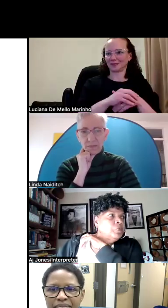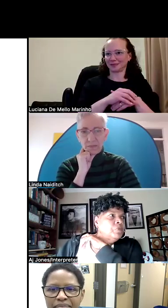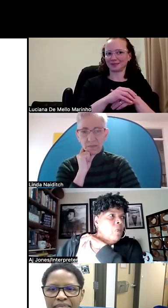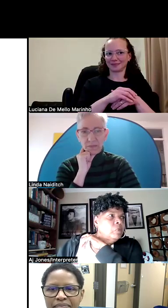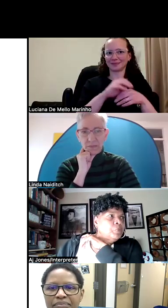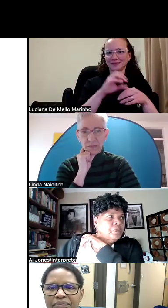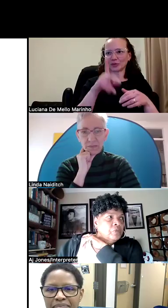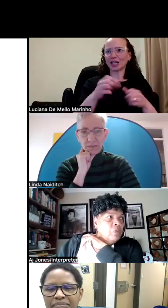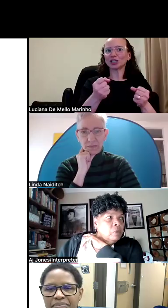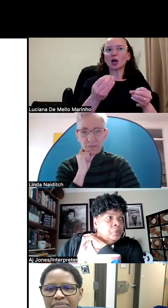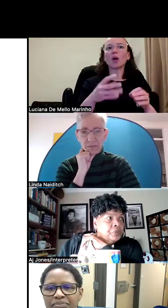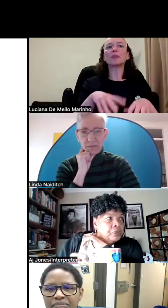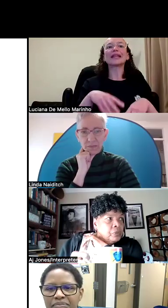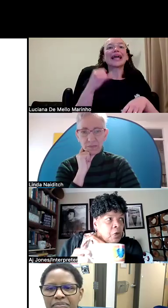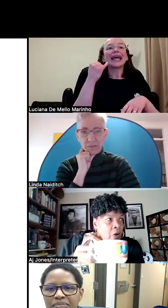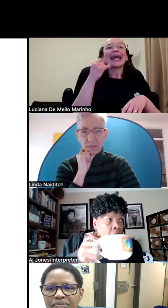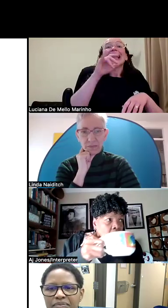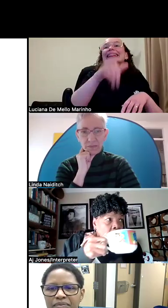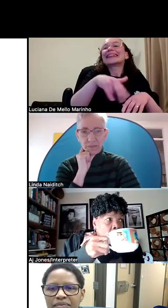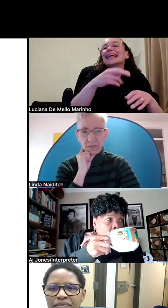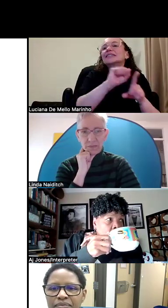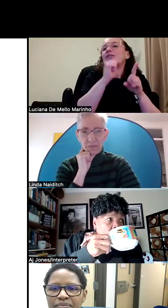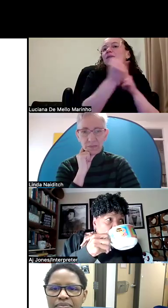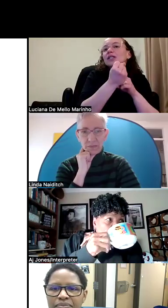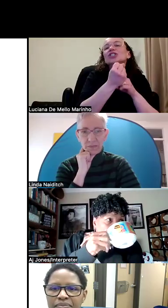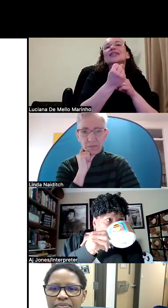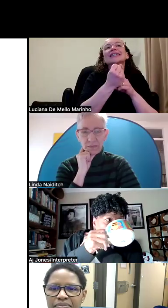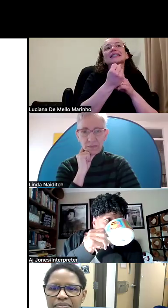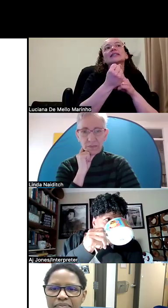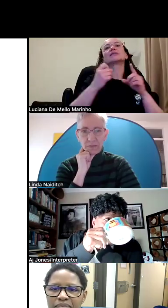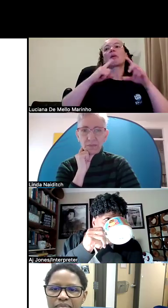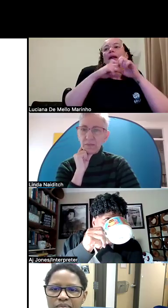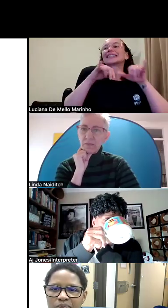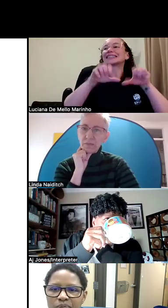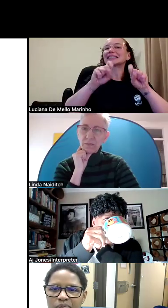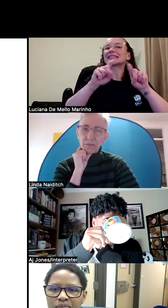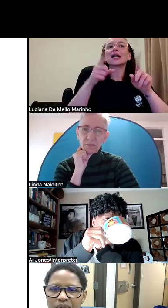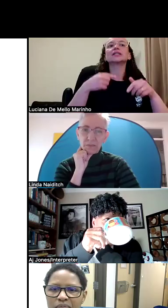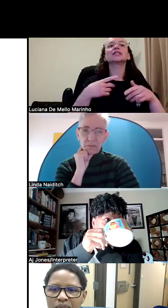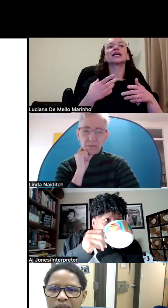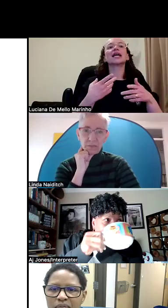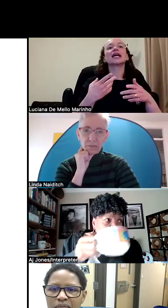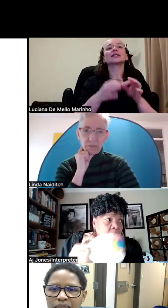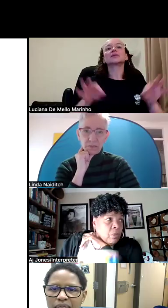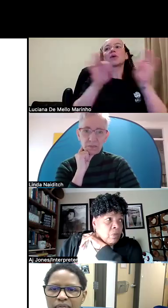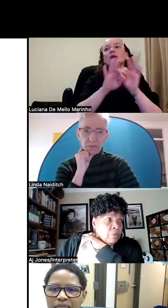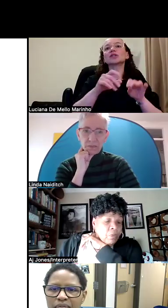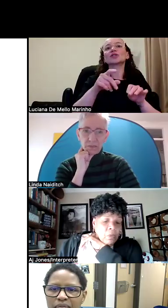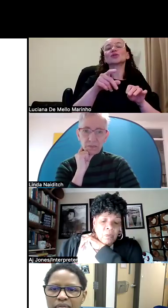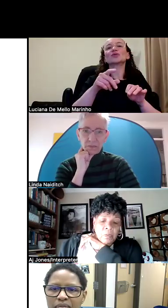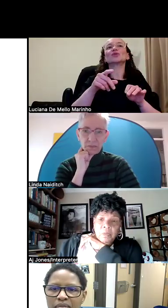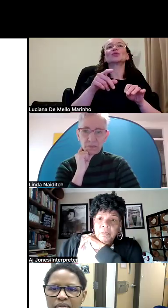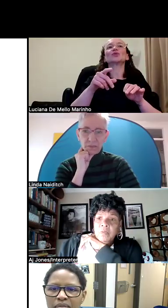Being able to relay that information, being able to facilitate that information. The situation can